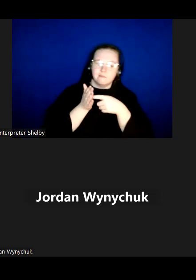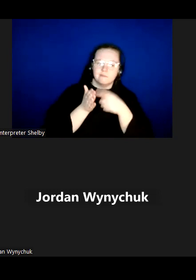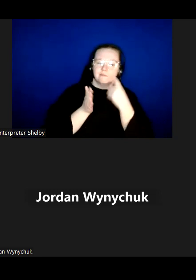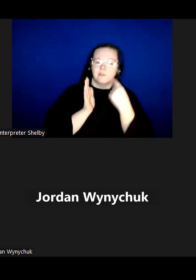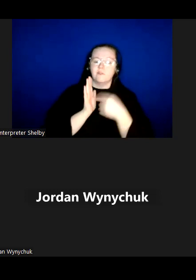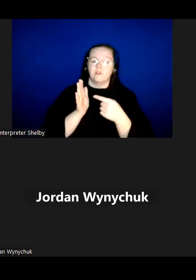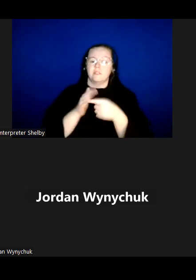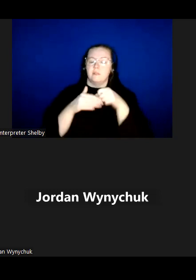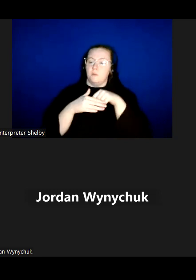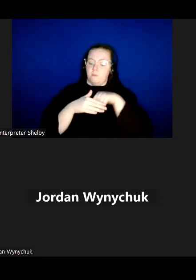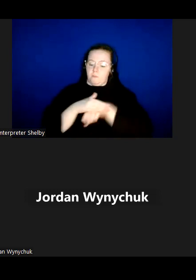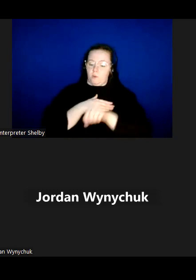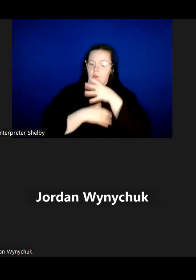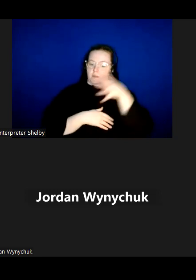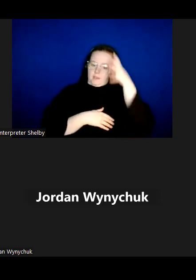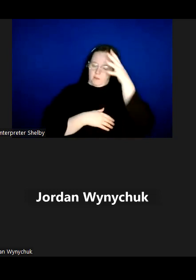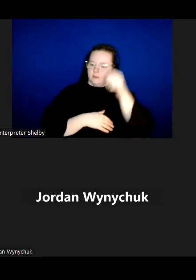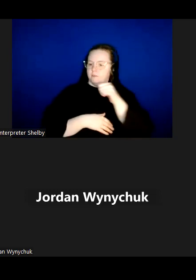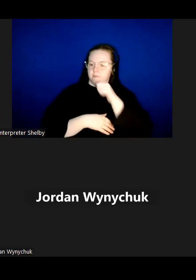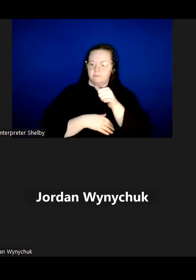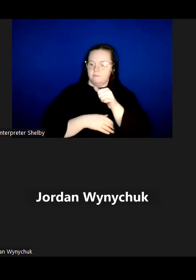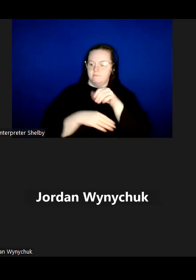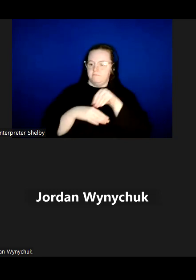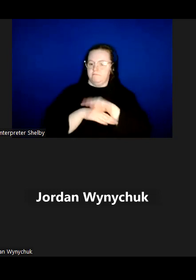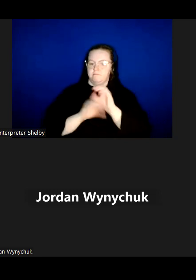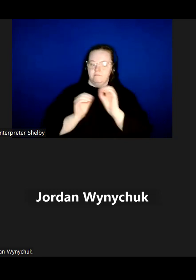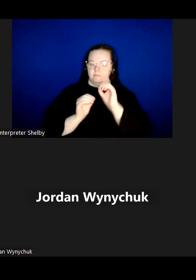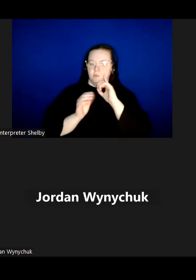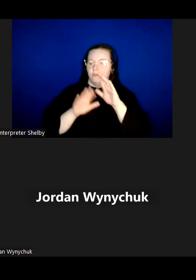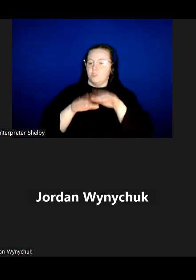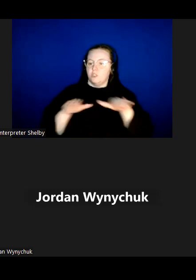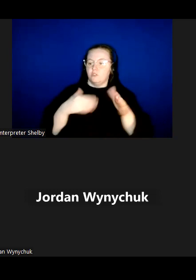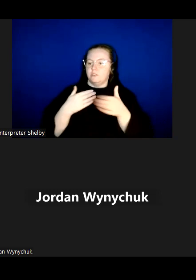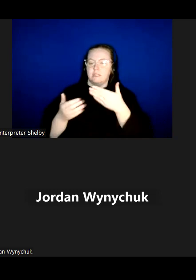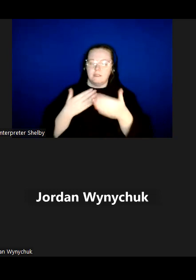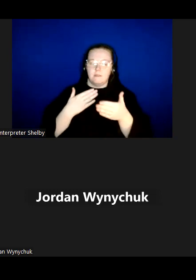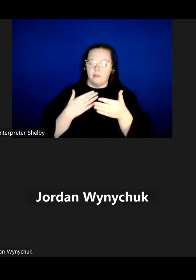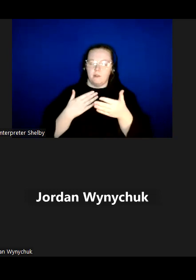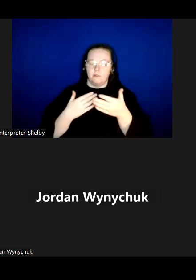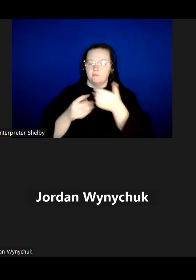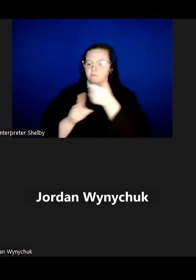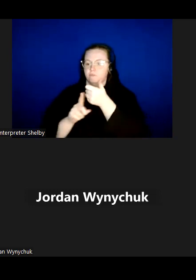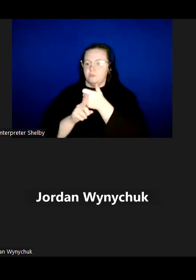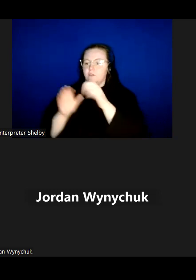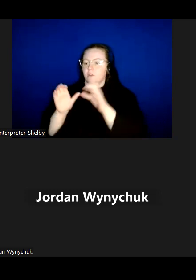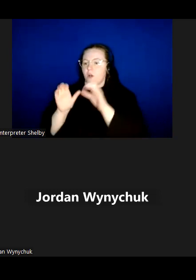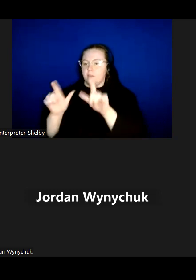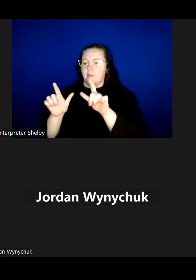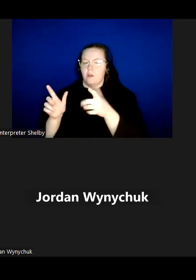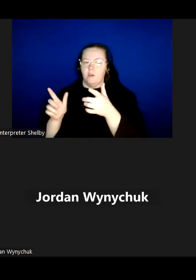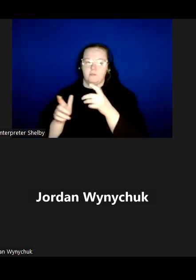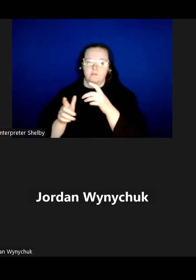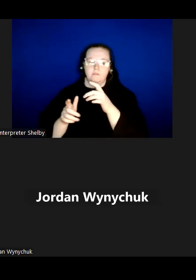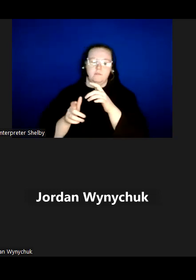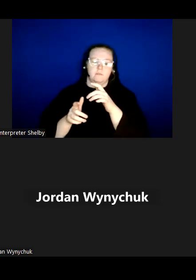not affected. So when it comes to children, it doesn't matter whether you are common law,